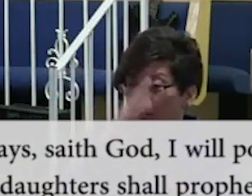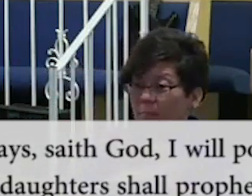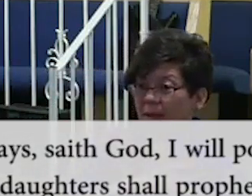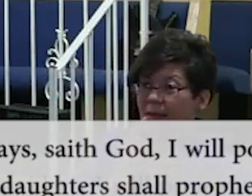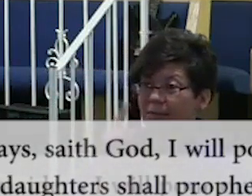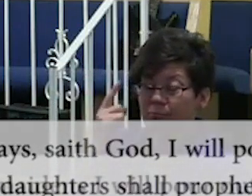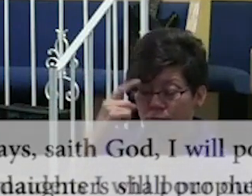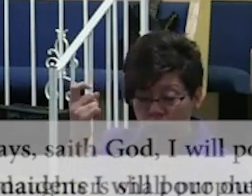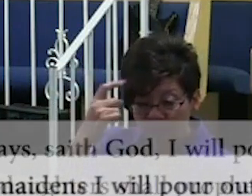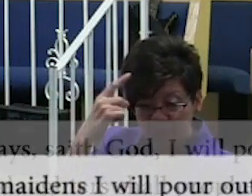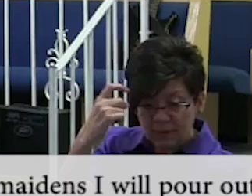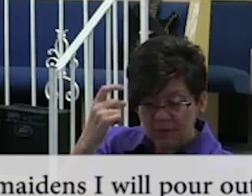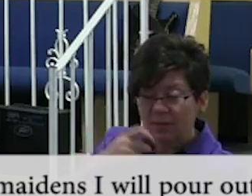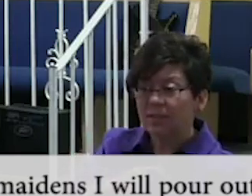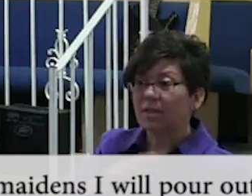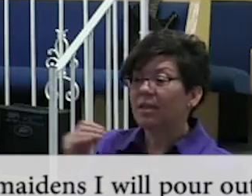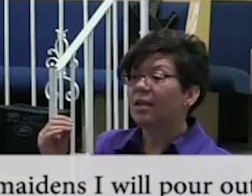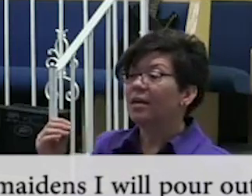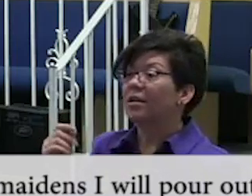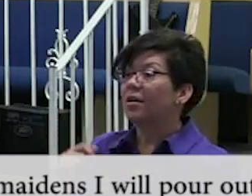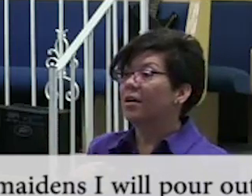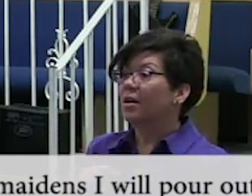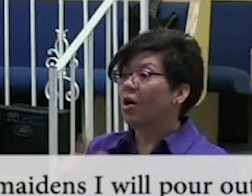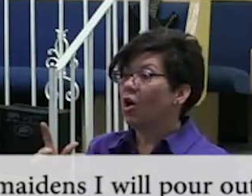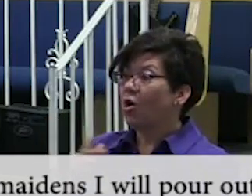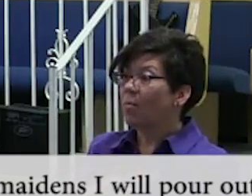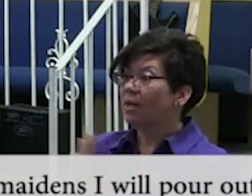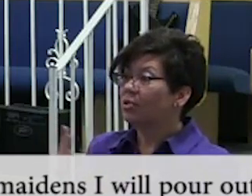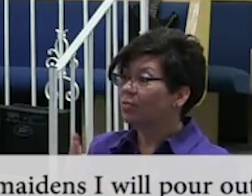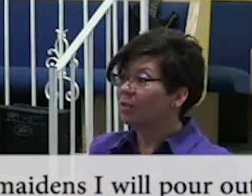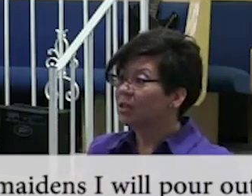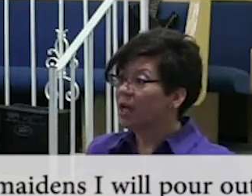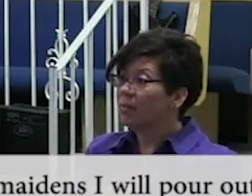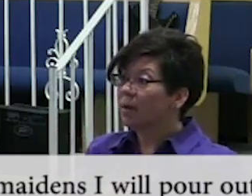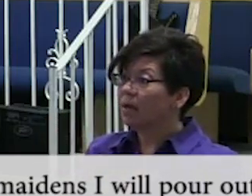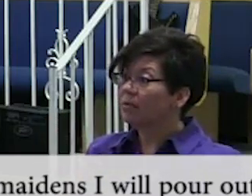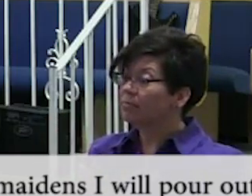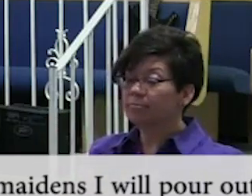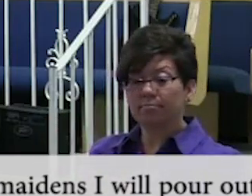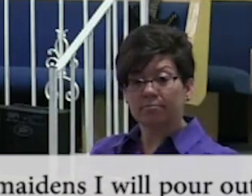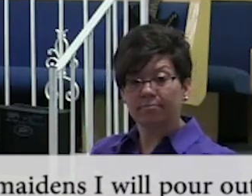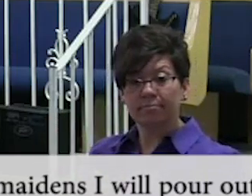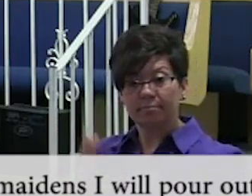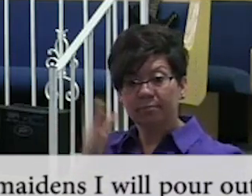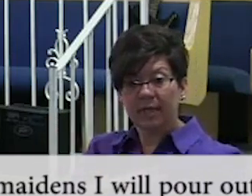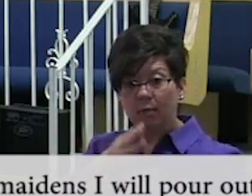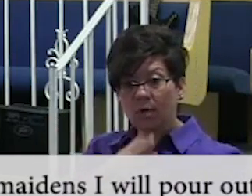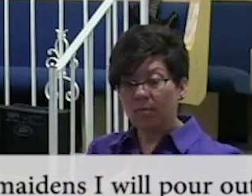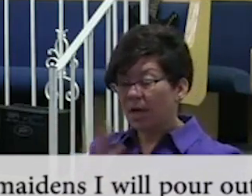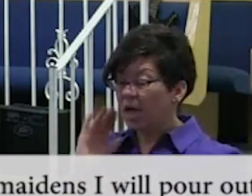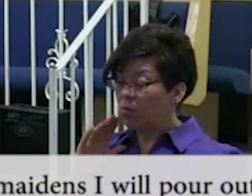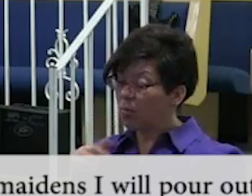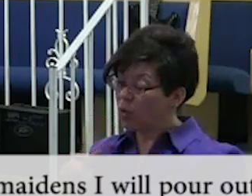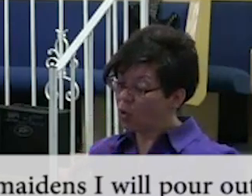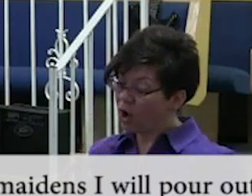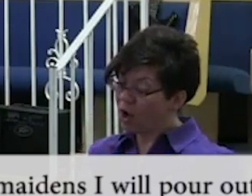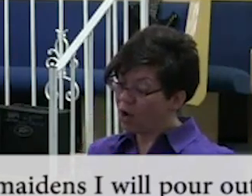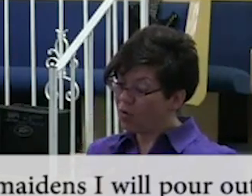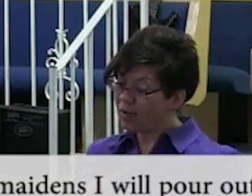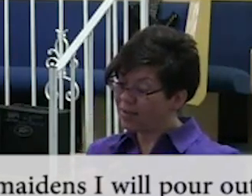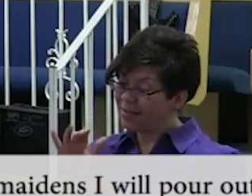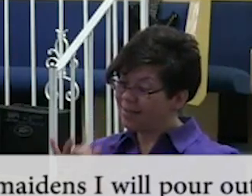dream dreams. And on my servants and on my handmaidens I will pour out in those days of my